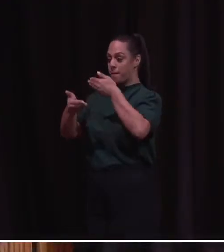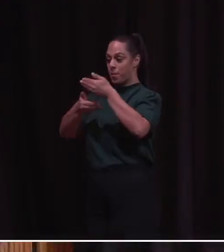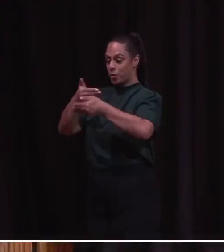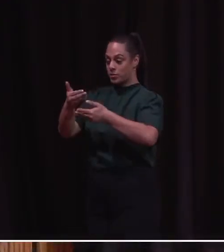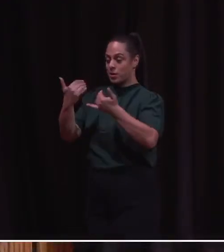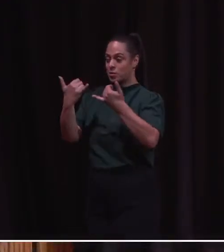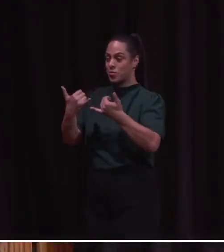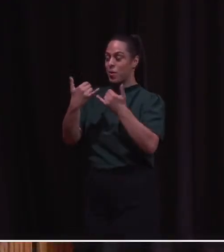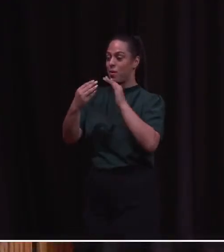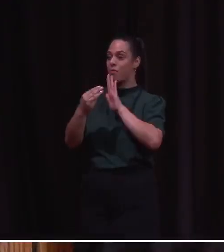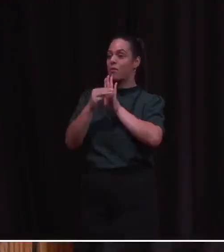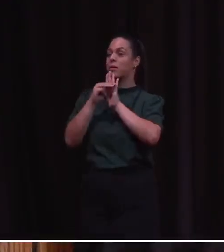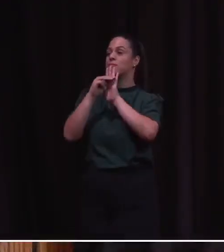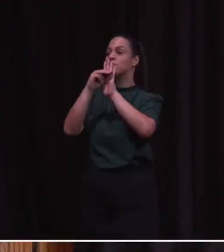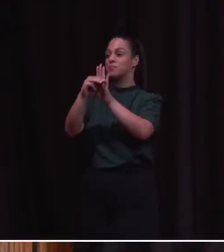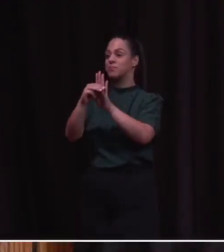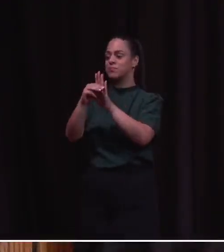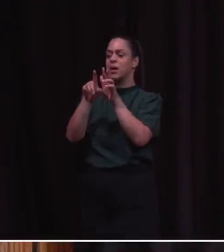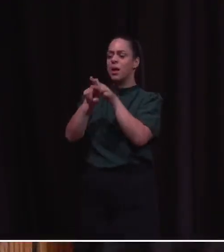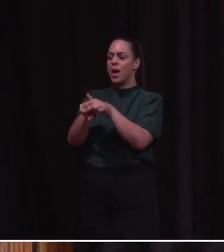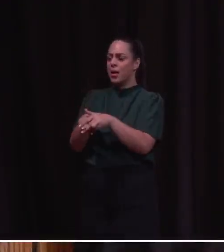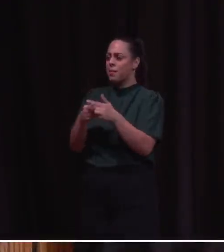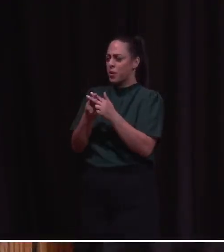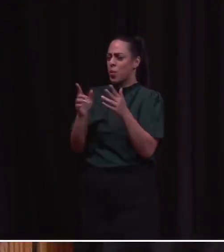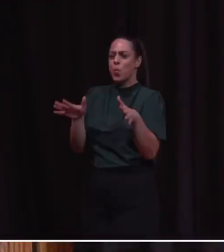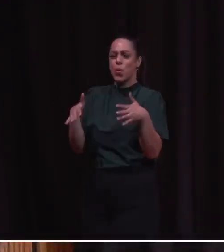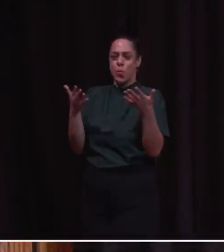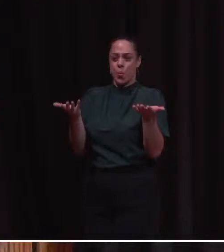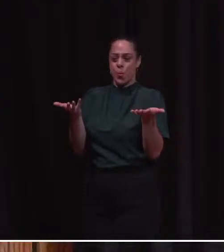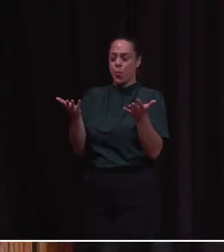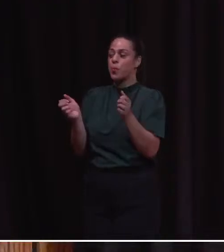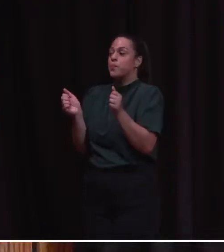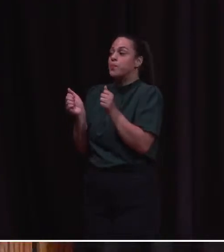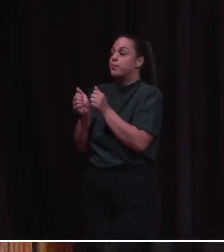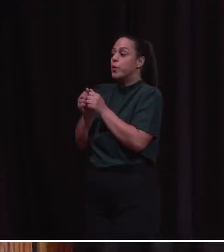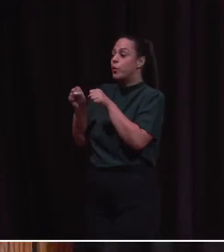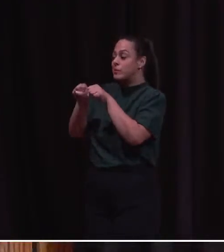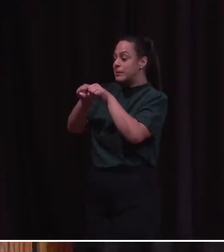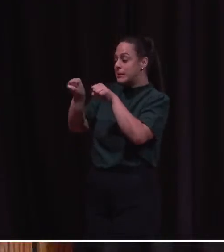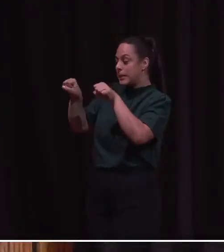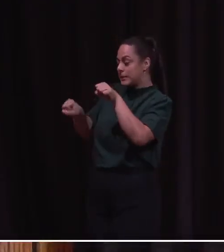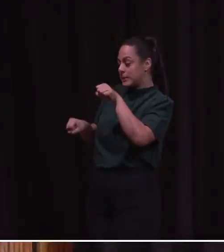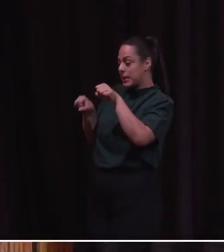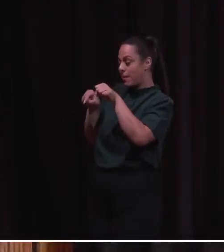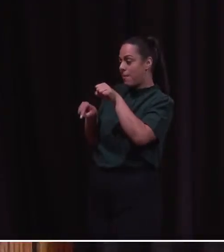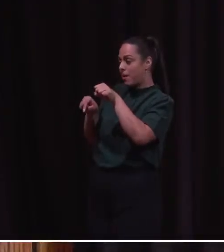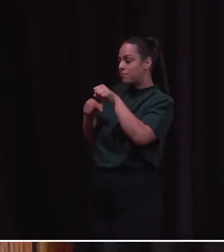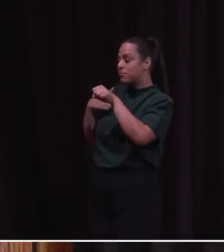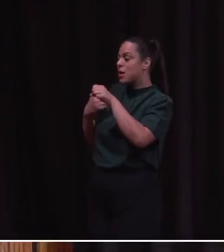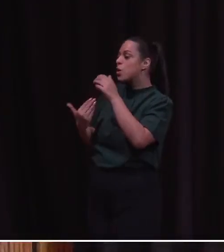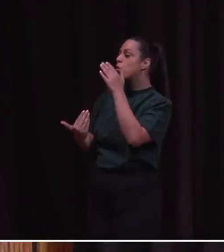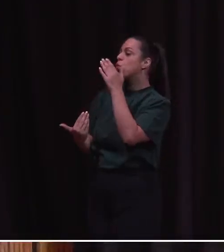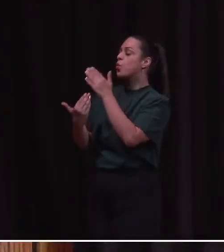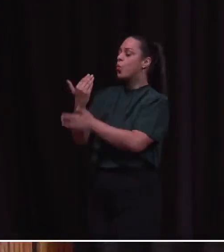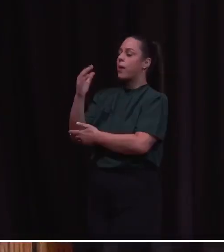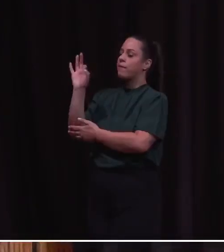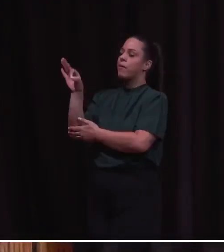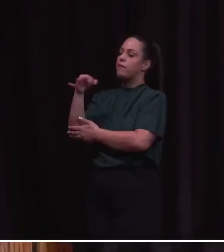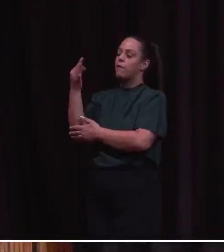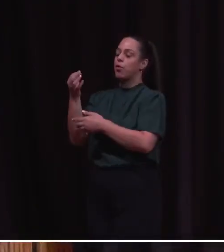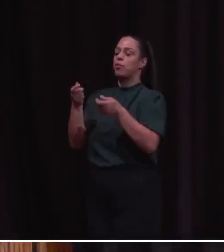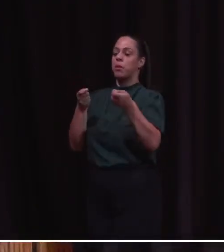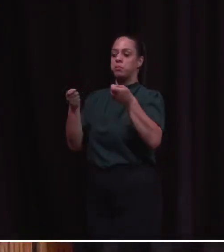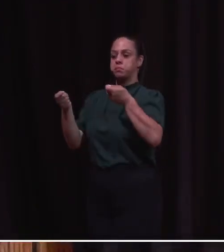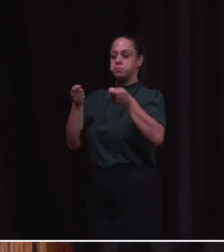global system that heralded a new model of power. It was a Euro-centered capitalism in which the